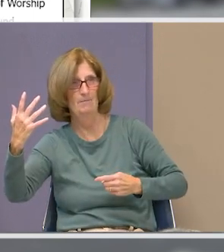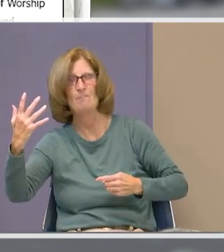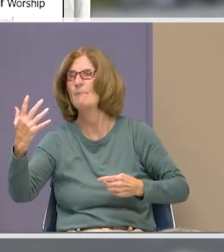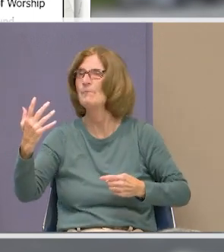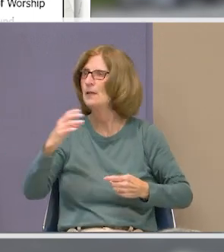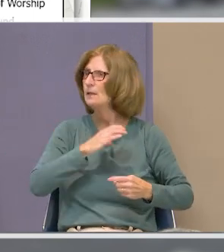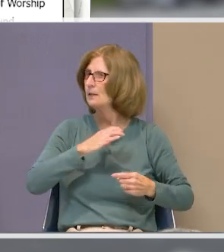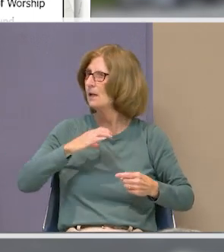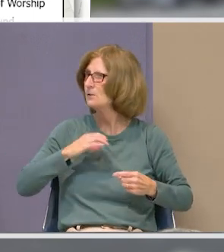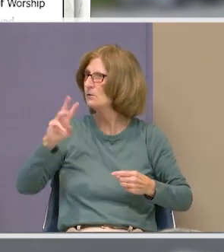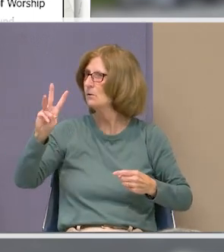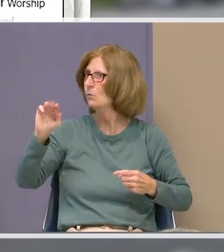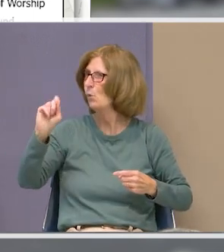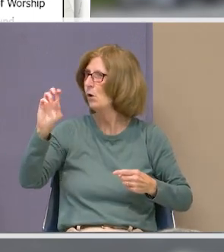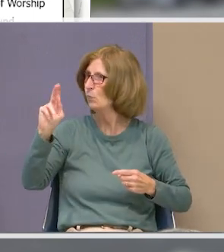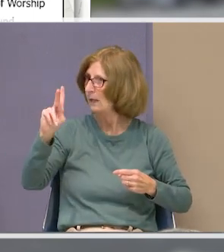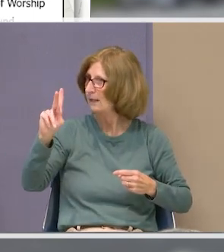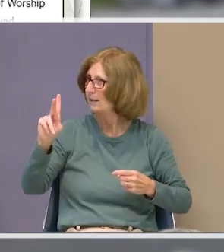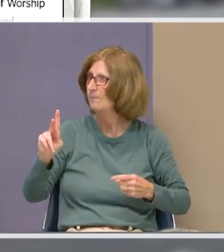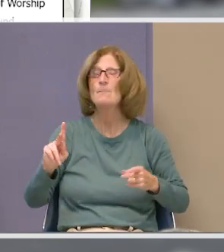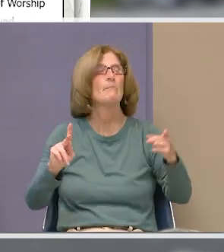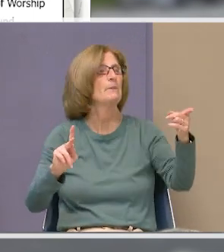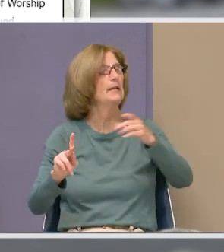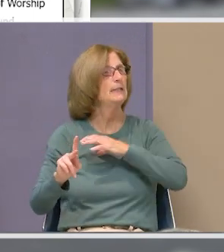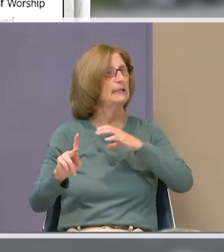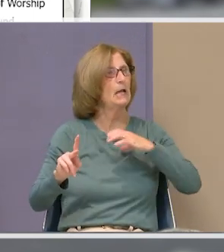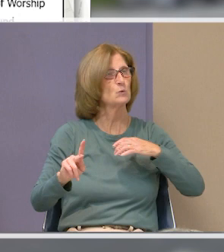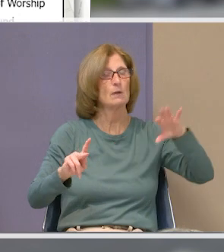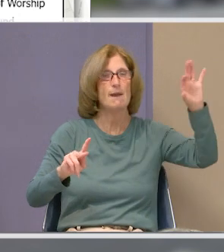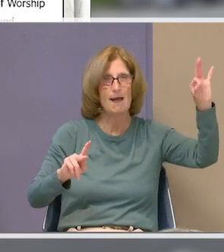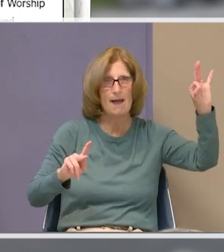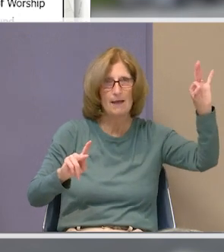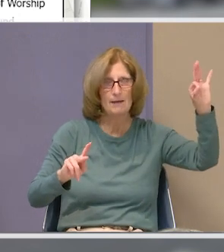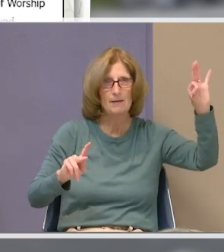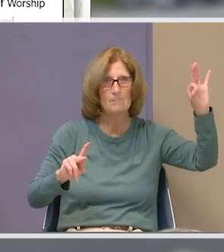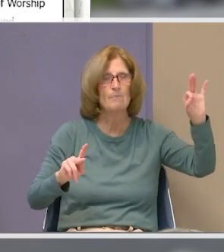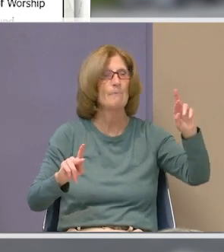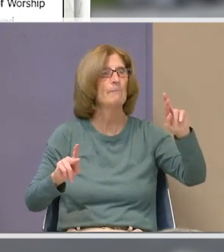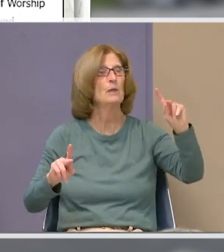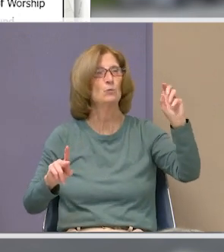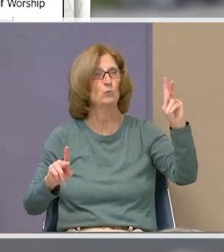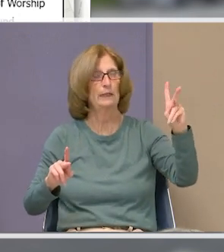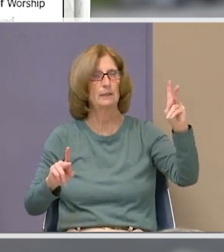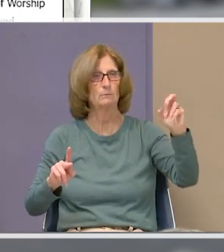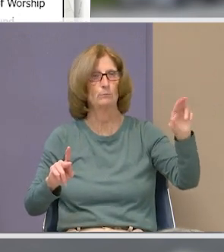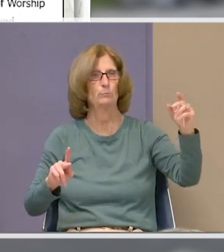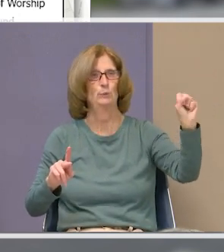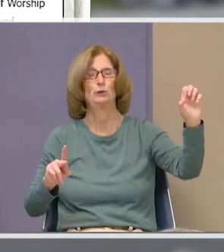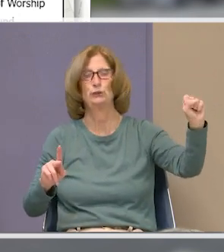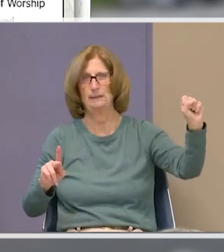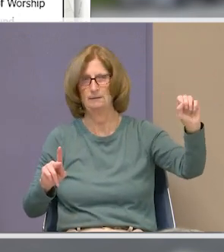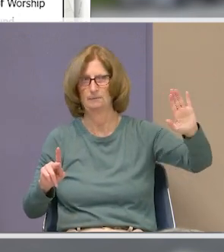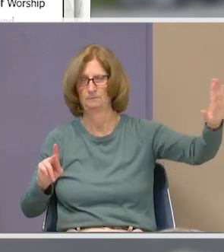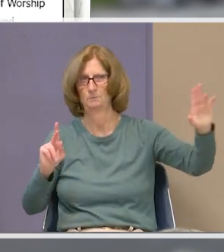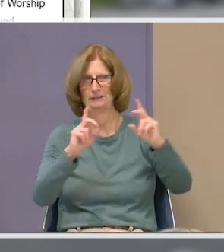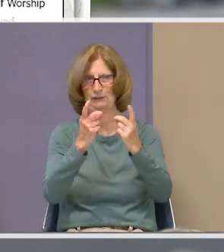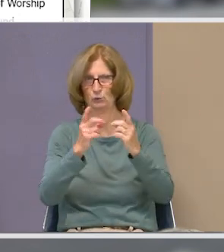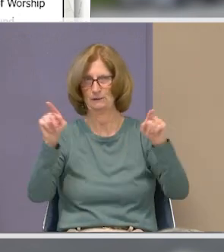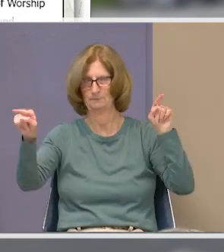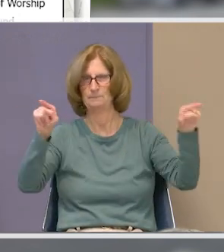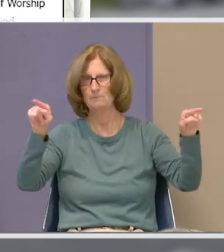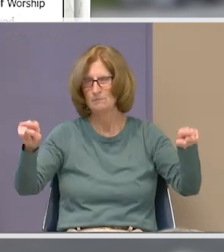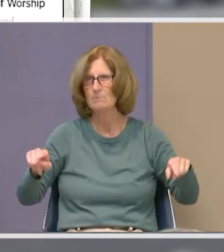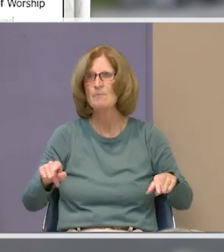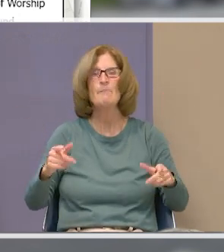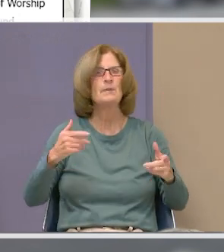Council Member Warwick's council district, and Council District 9, which is Ricky Burgess's council district. In this area, we